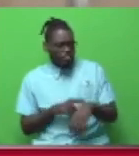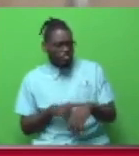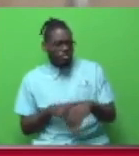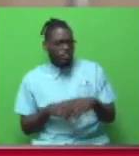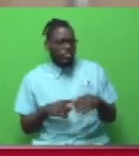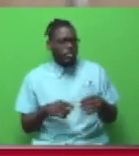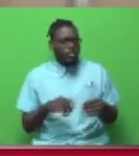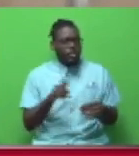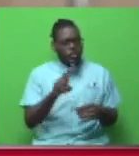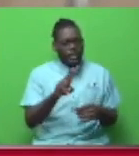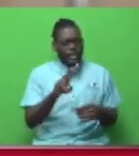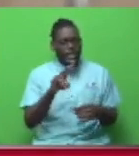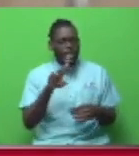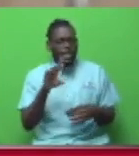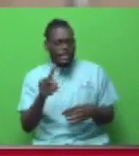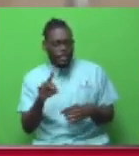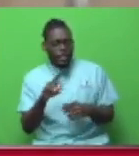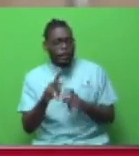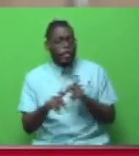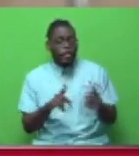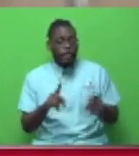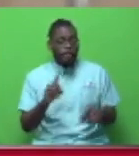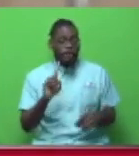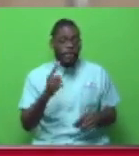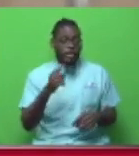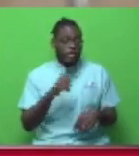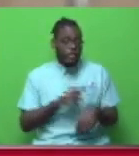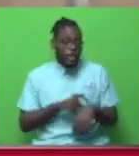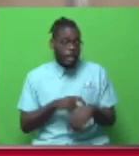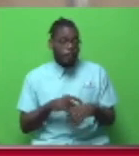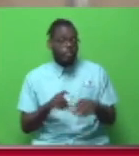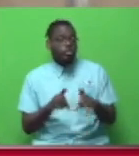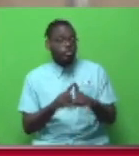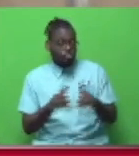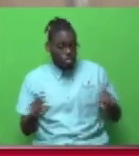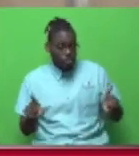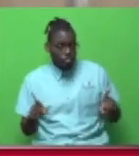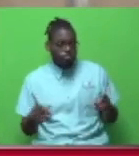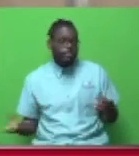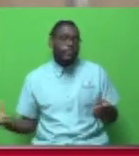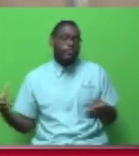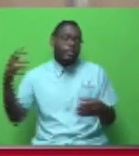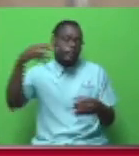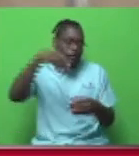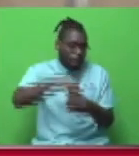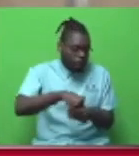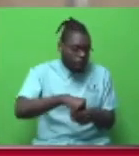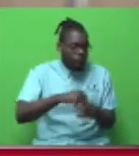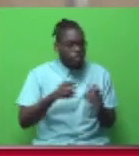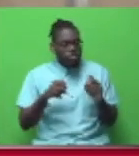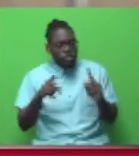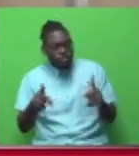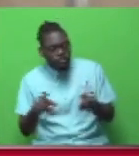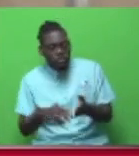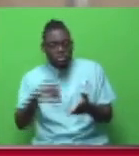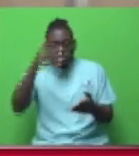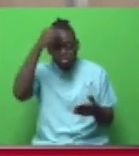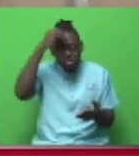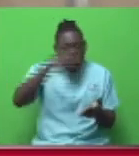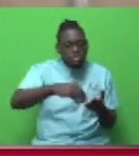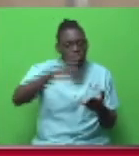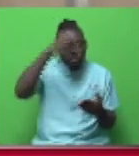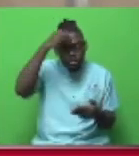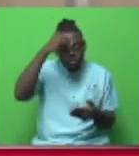students participate in, and they have an opportunity to learn from of course, legal luminaries